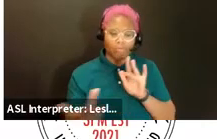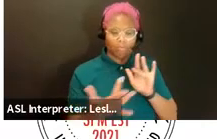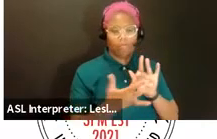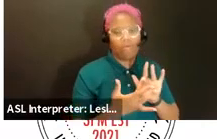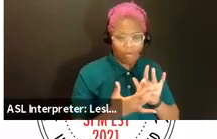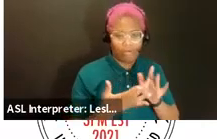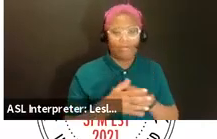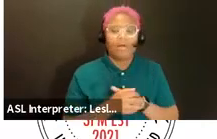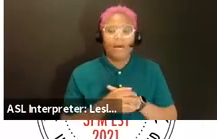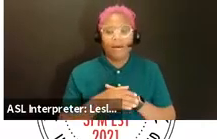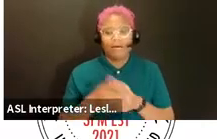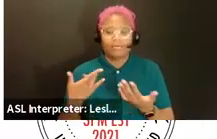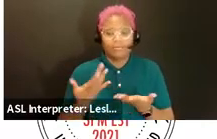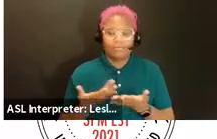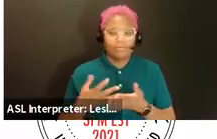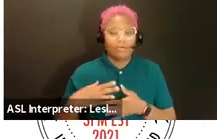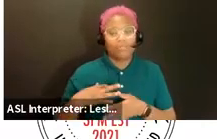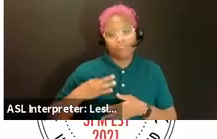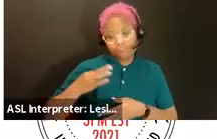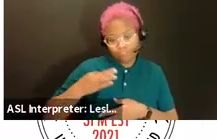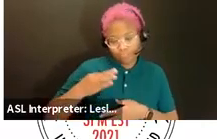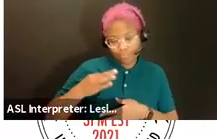channel directly. Again, it's